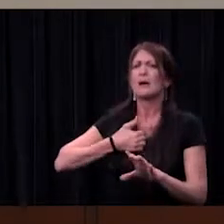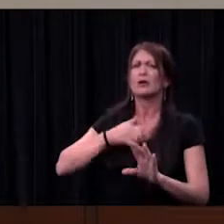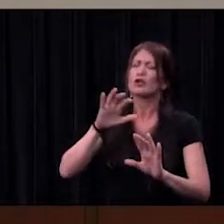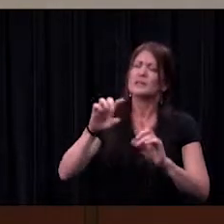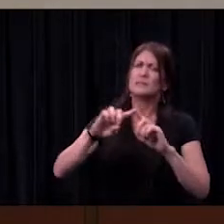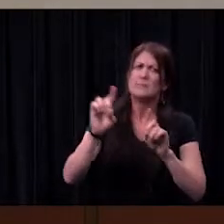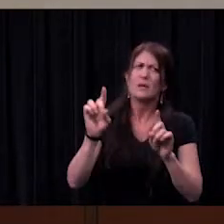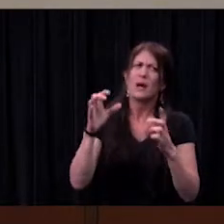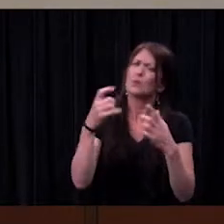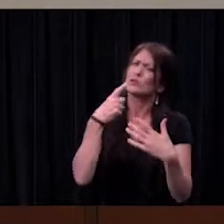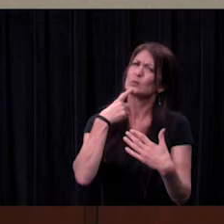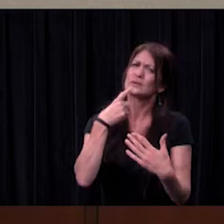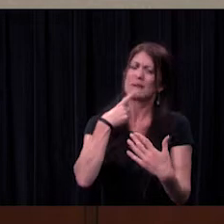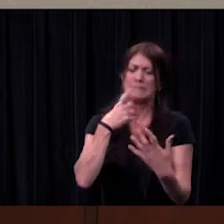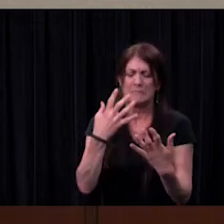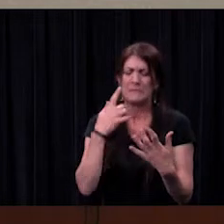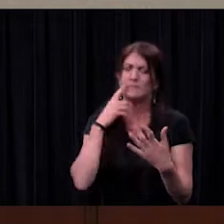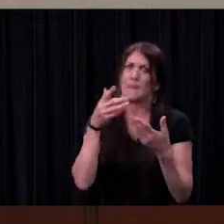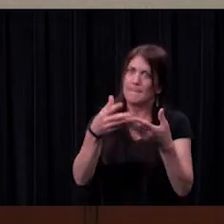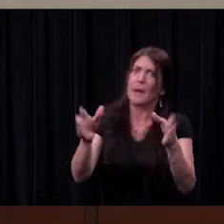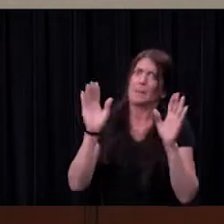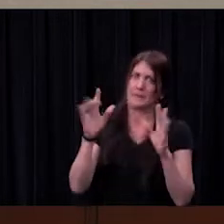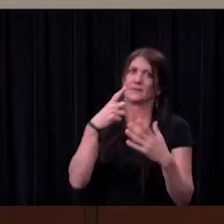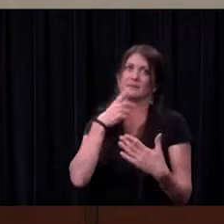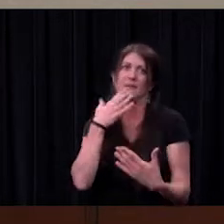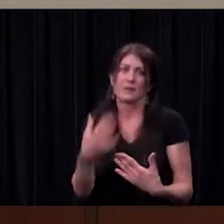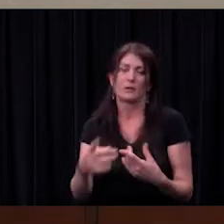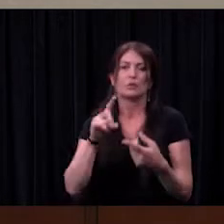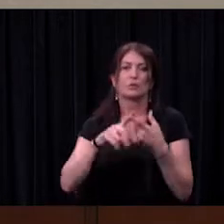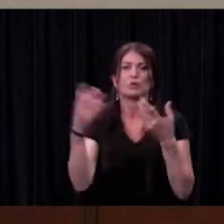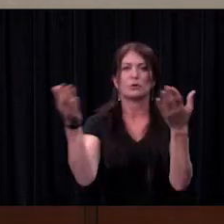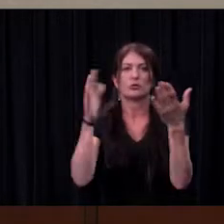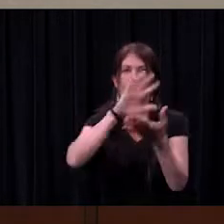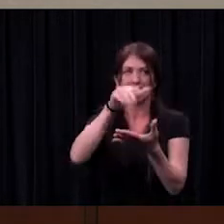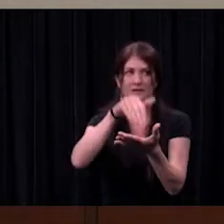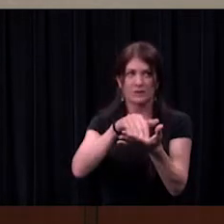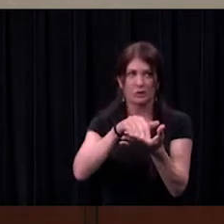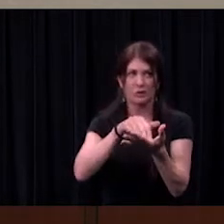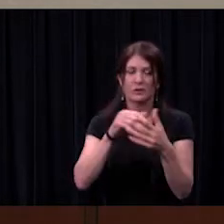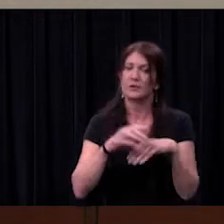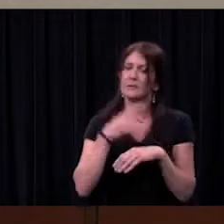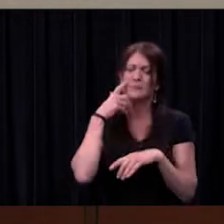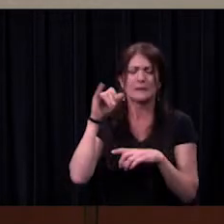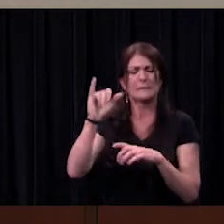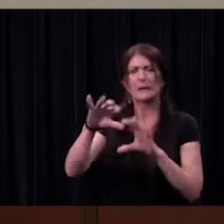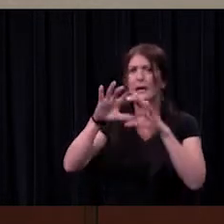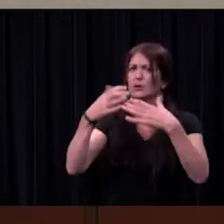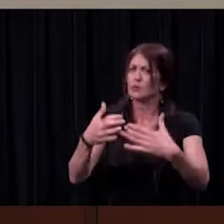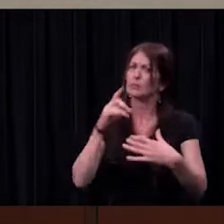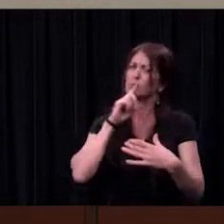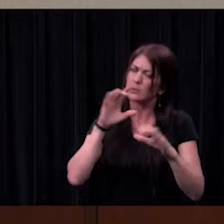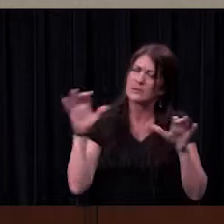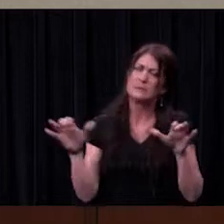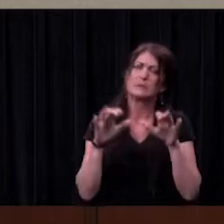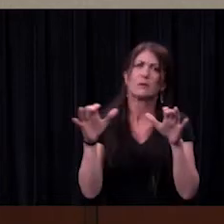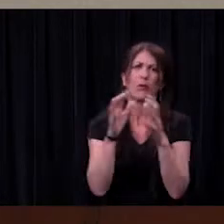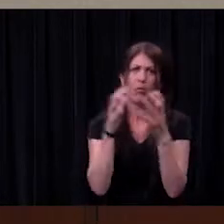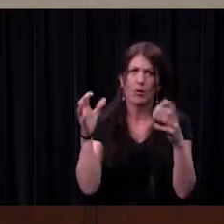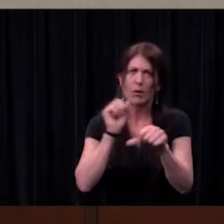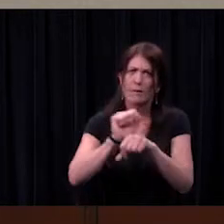the Service Center in that group with the extra steps that they took, getting the facilities